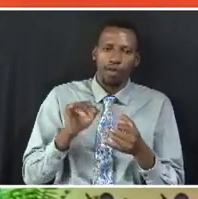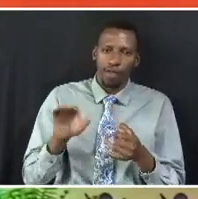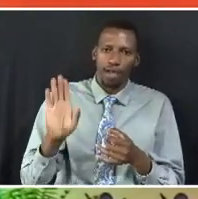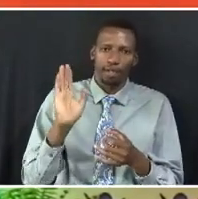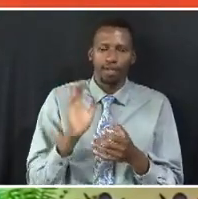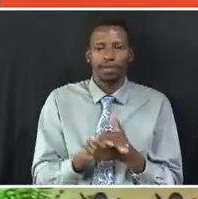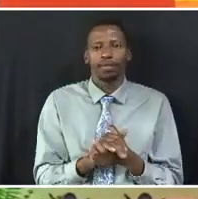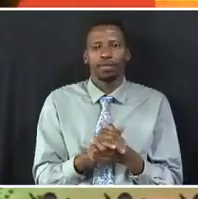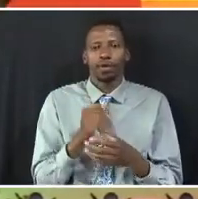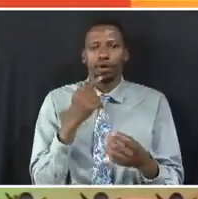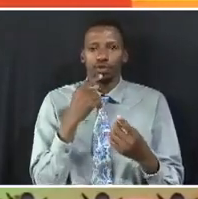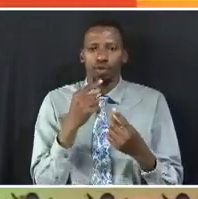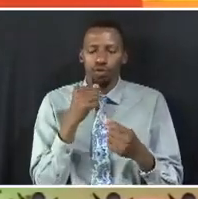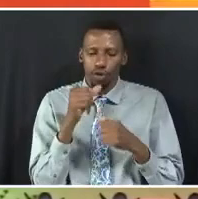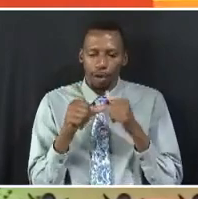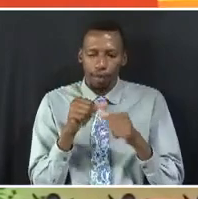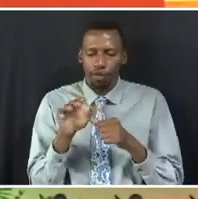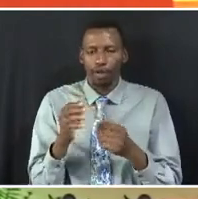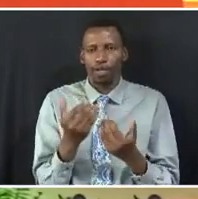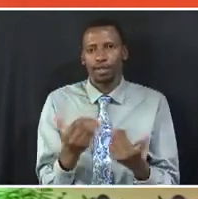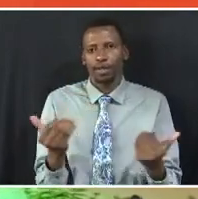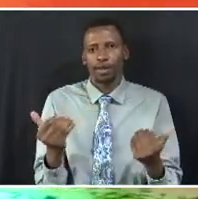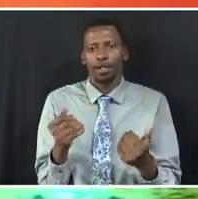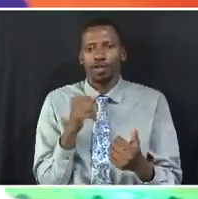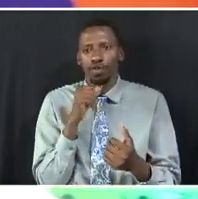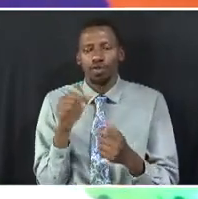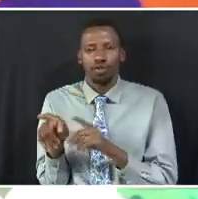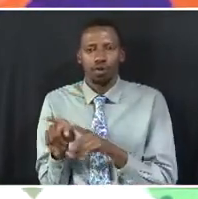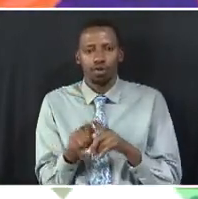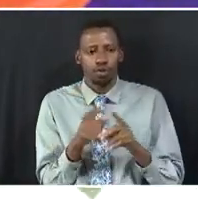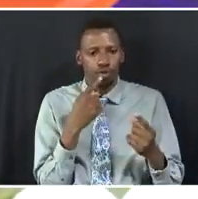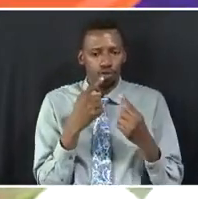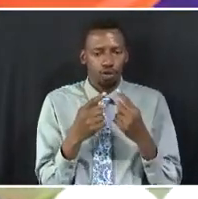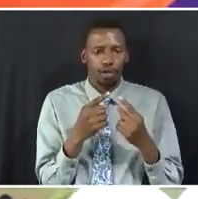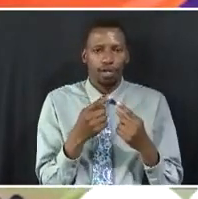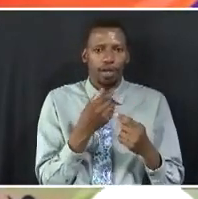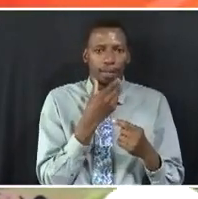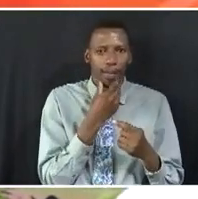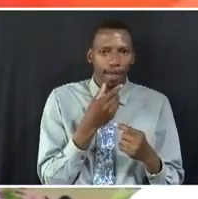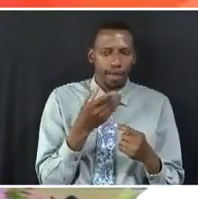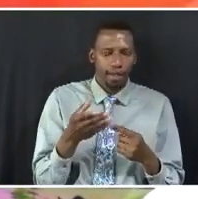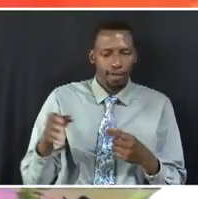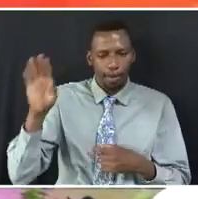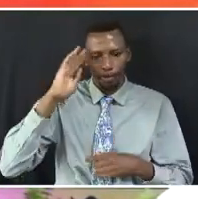without mentioning their children, without even mentioning the name of this Pathfinder.